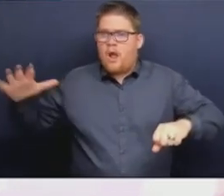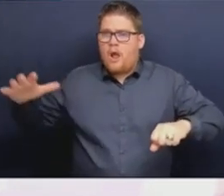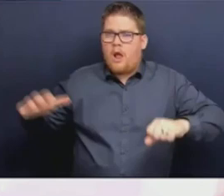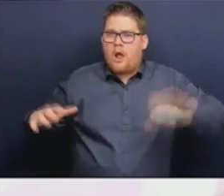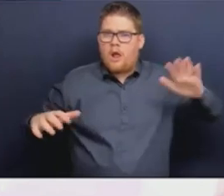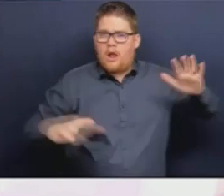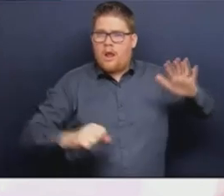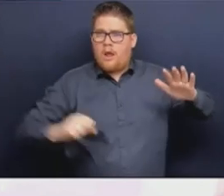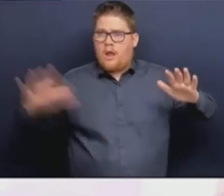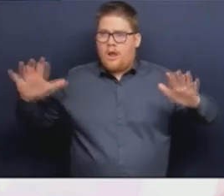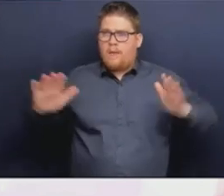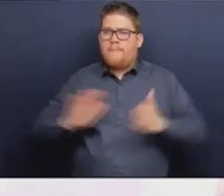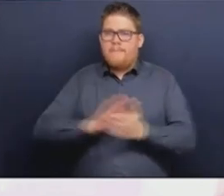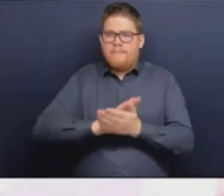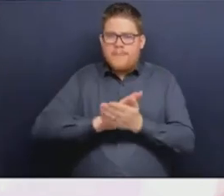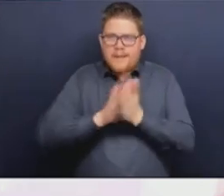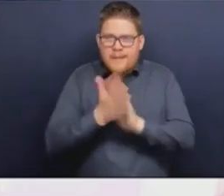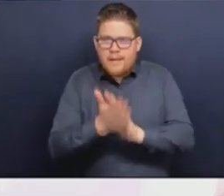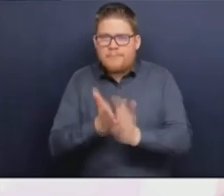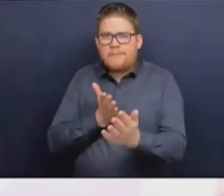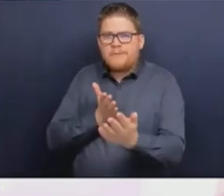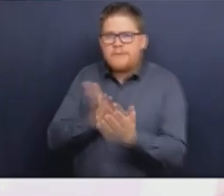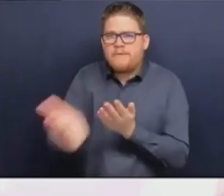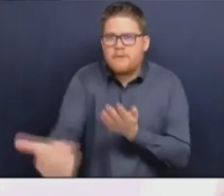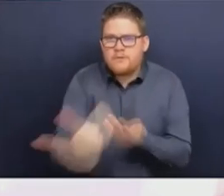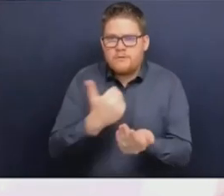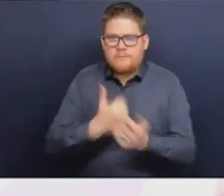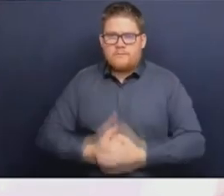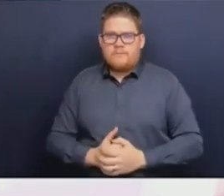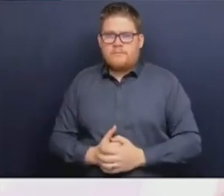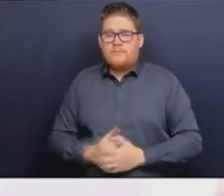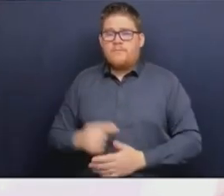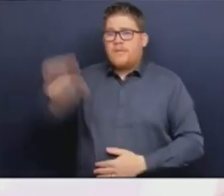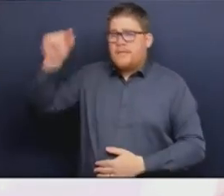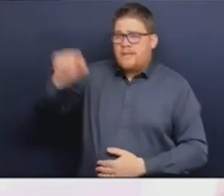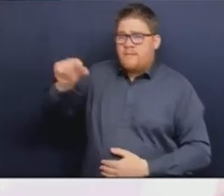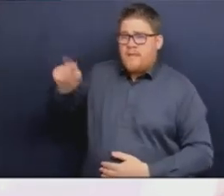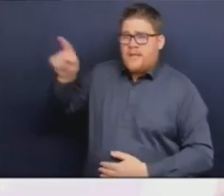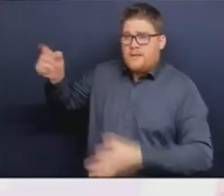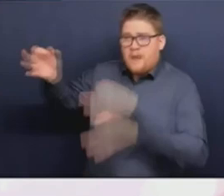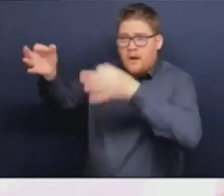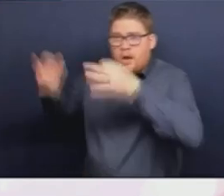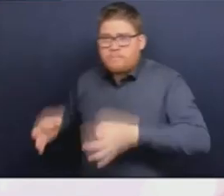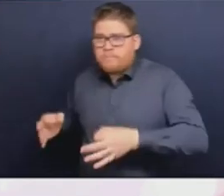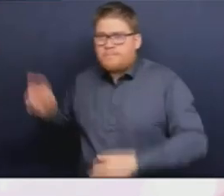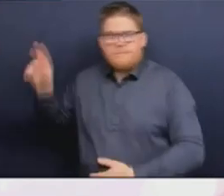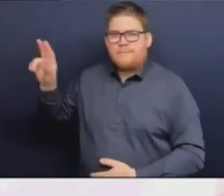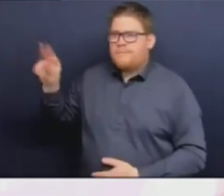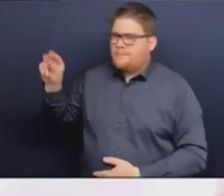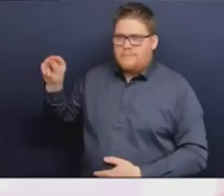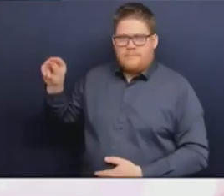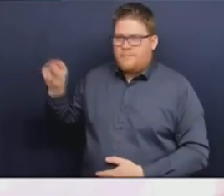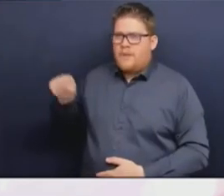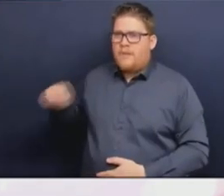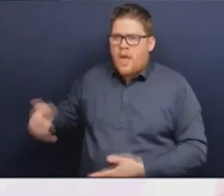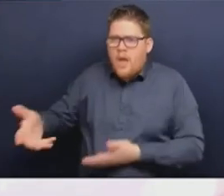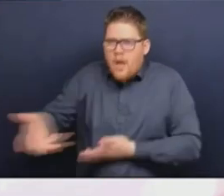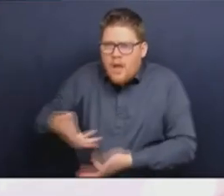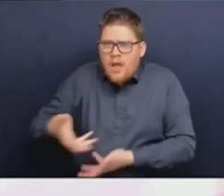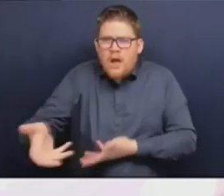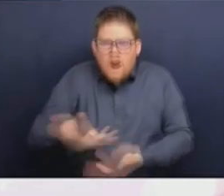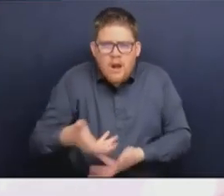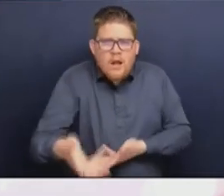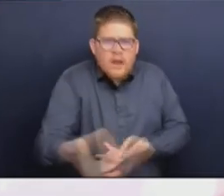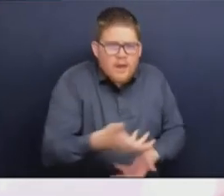engaged with communities and listened to us to the very end and responded. And I have seldom seen